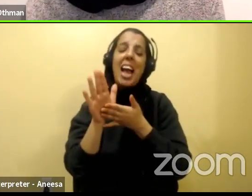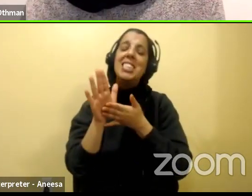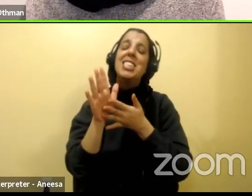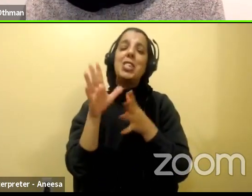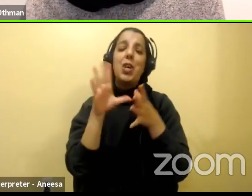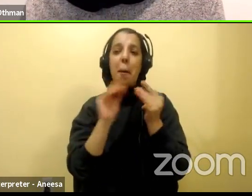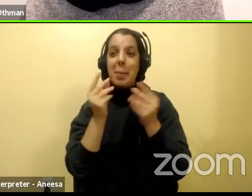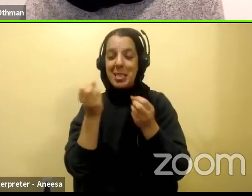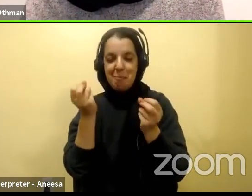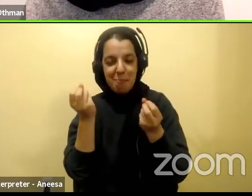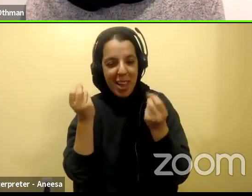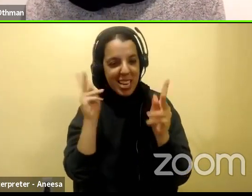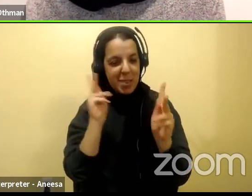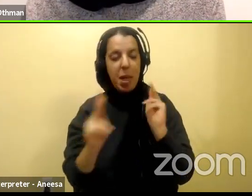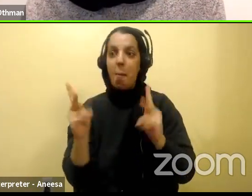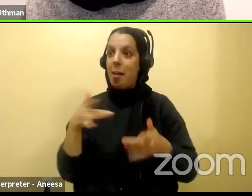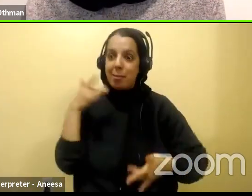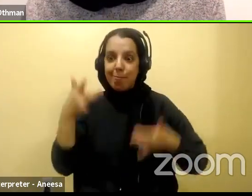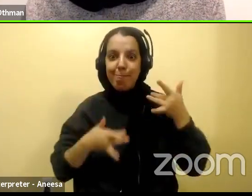this.